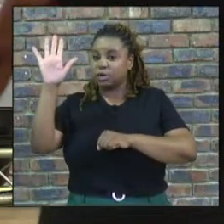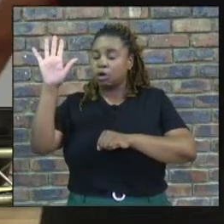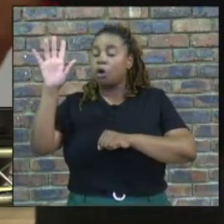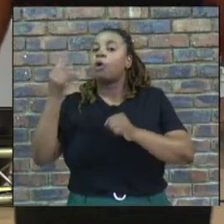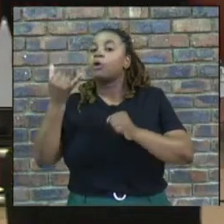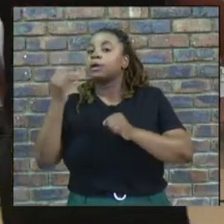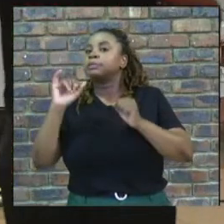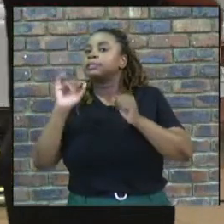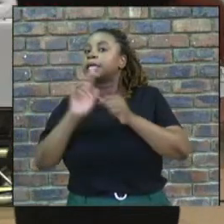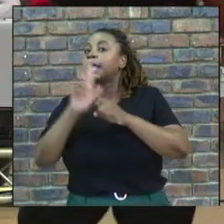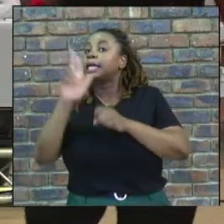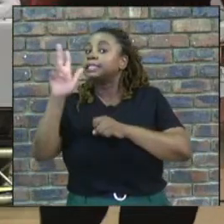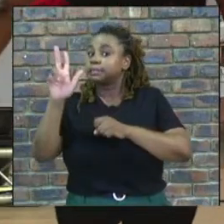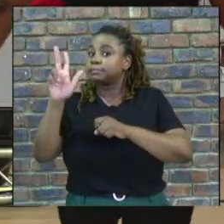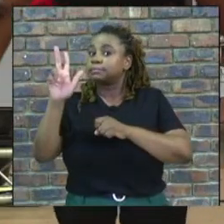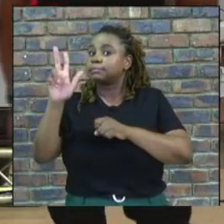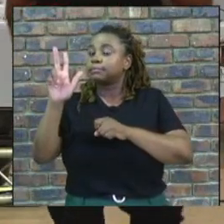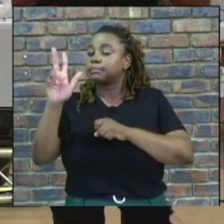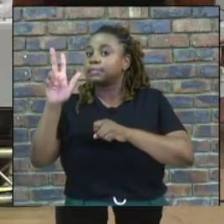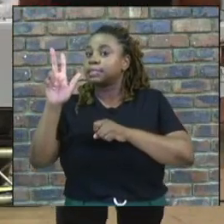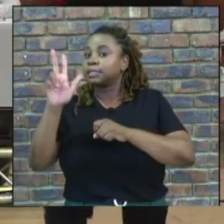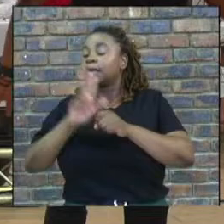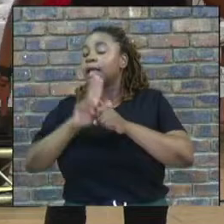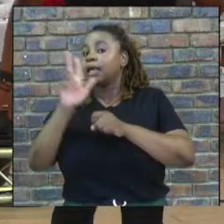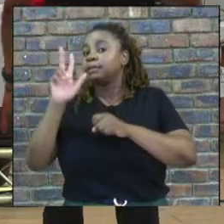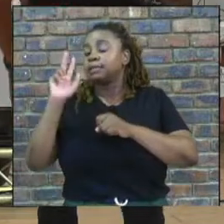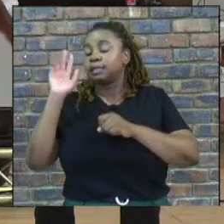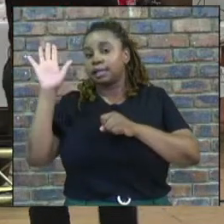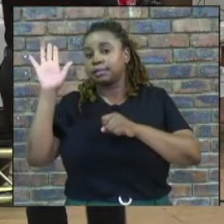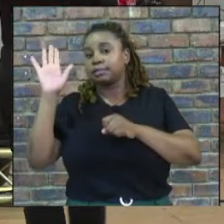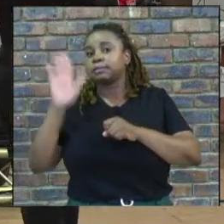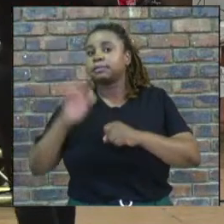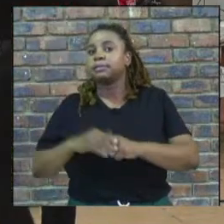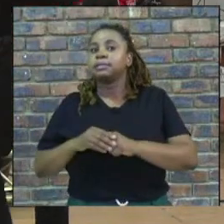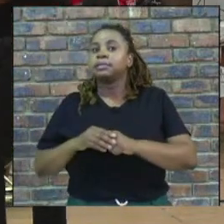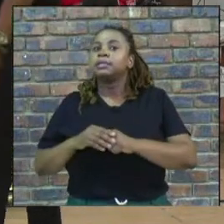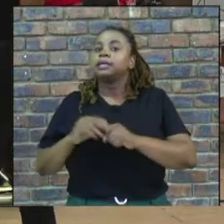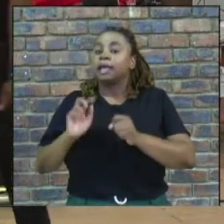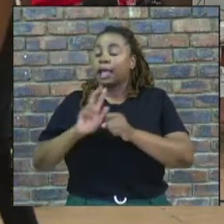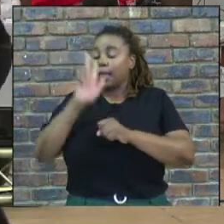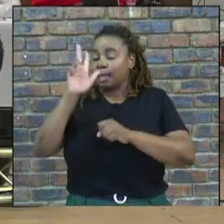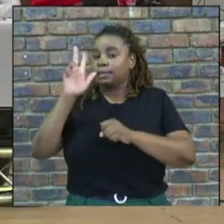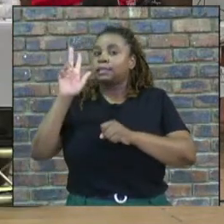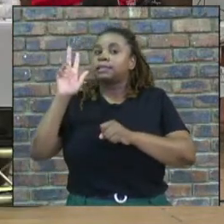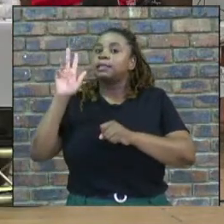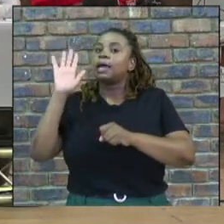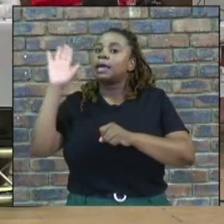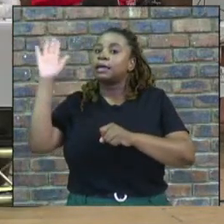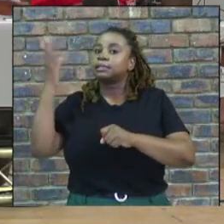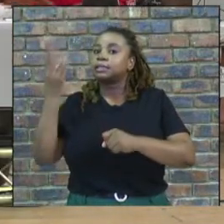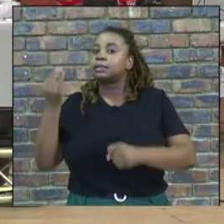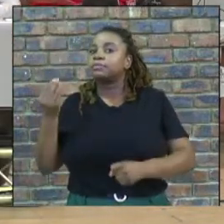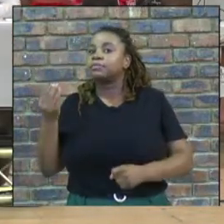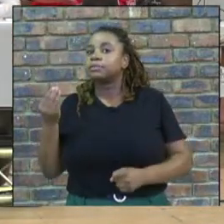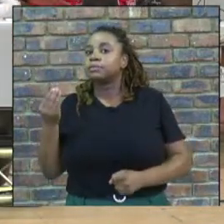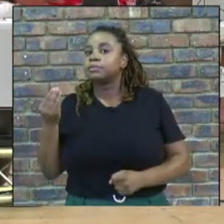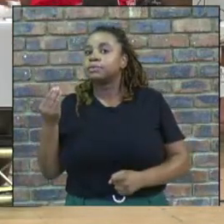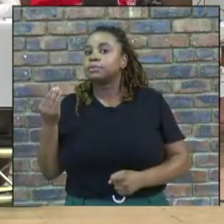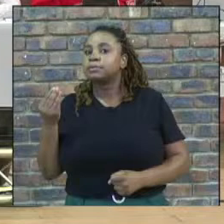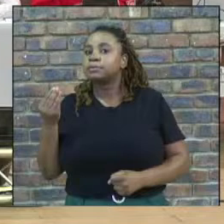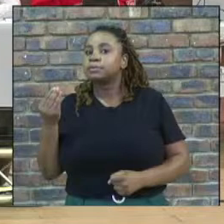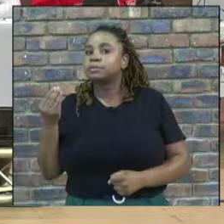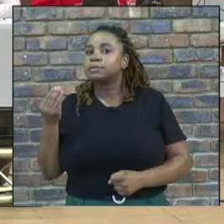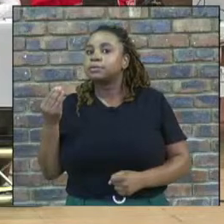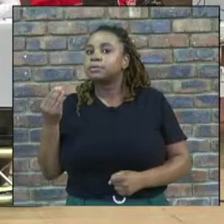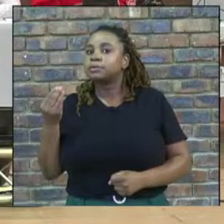18. 18 ika dedi go bofello. I get renale 18 hands. Ra ba tlo le fana kwa re le